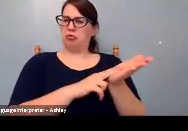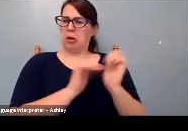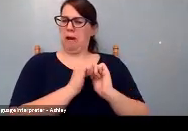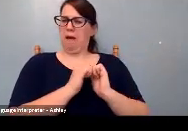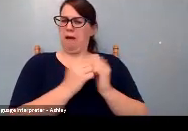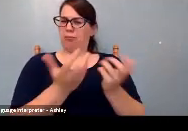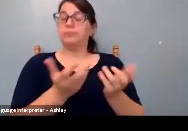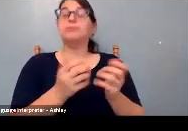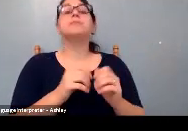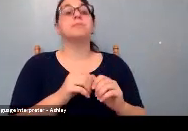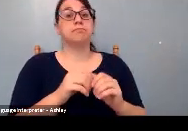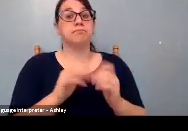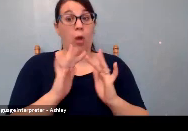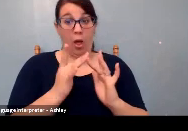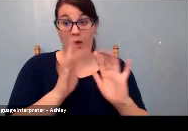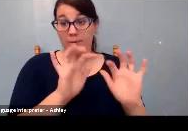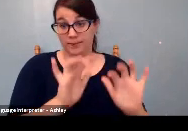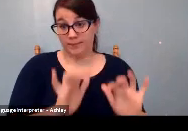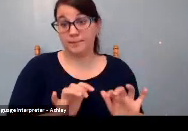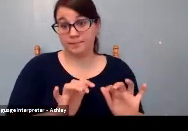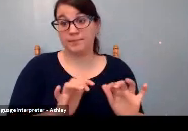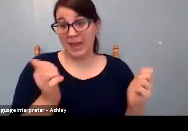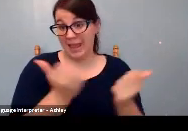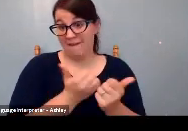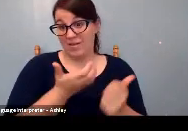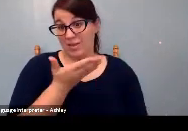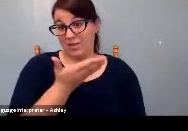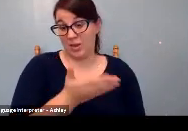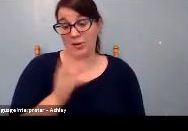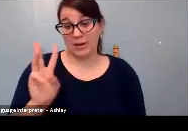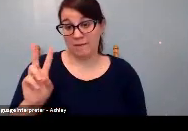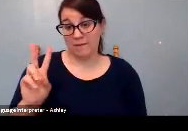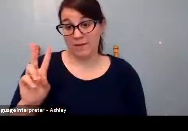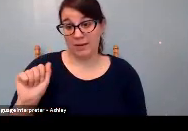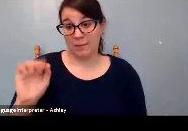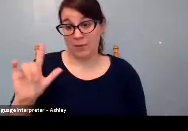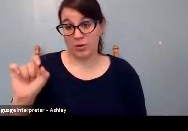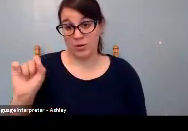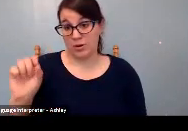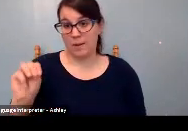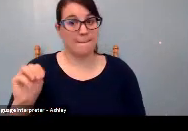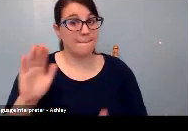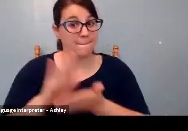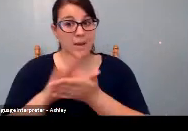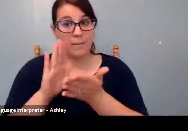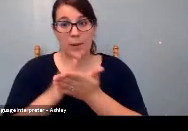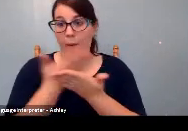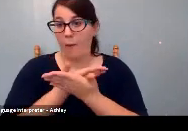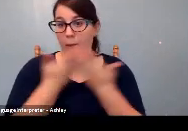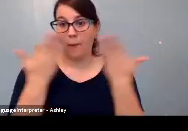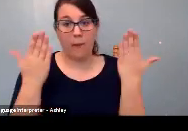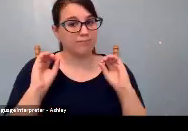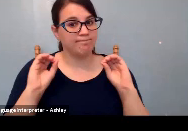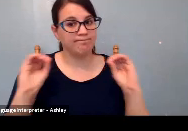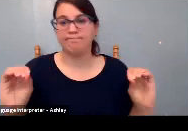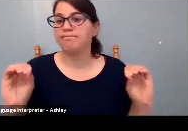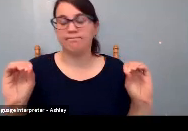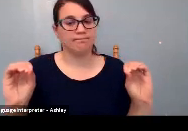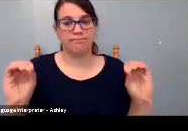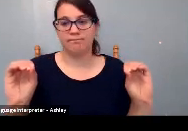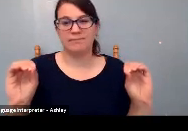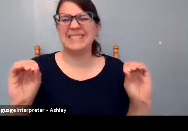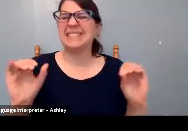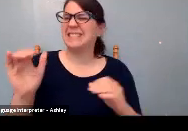everything is done online at WVABLE.com. There is no paper application. It is similar to an online